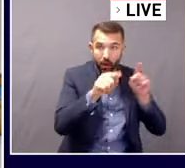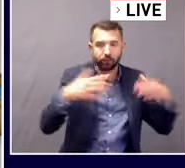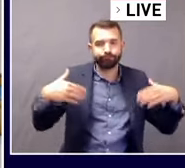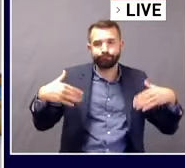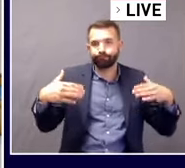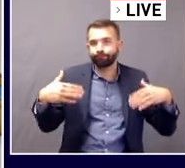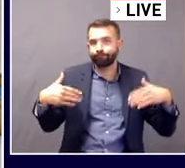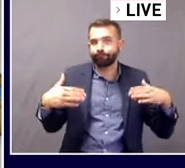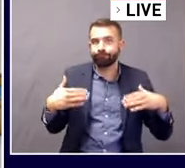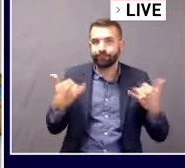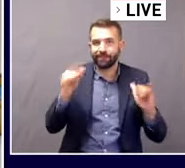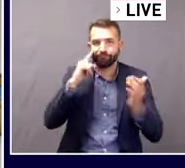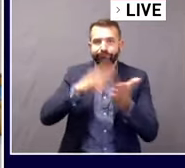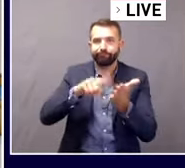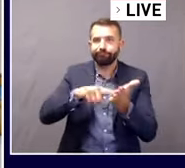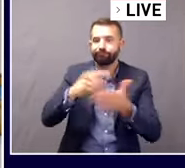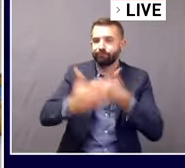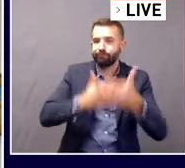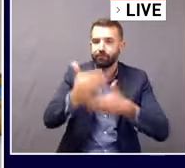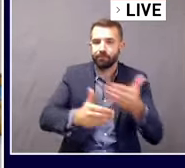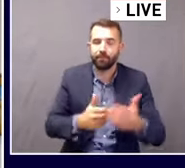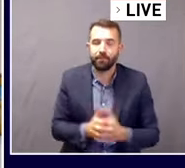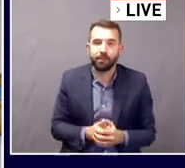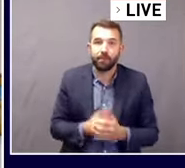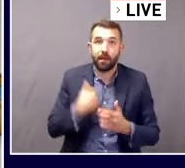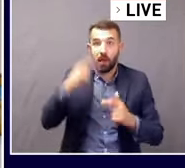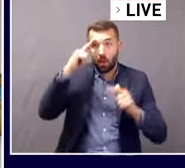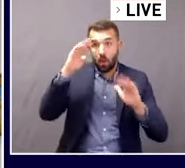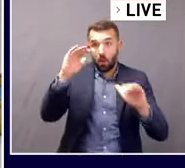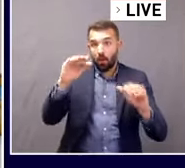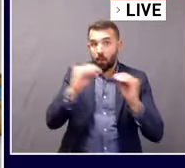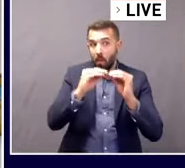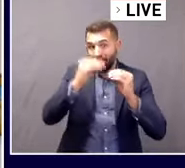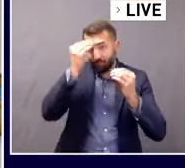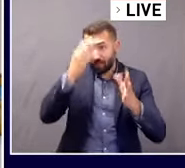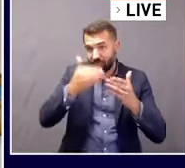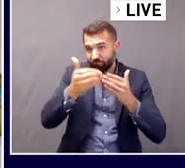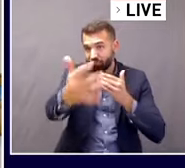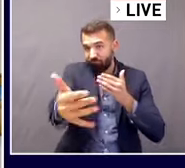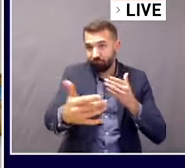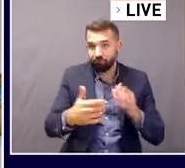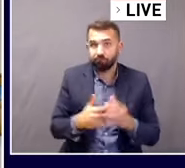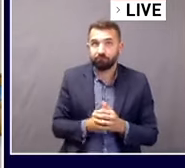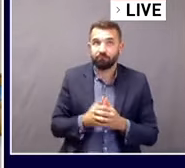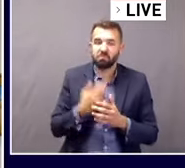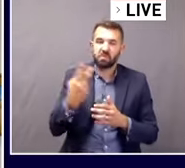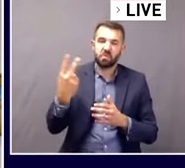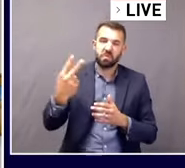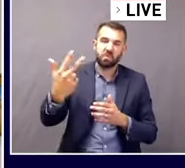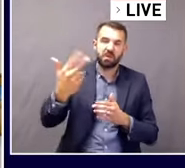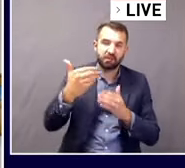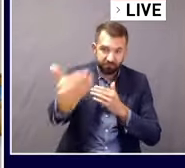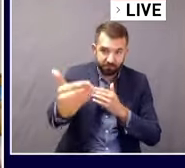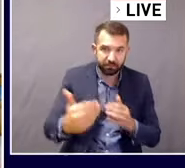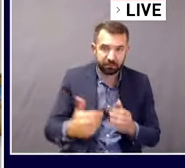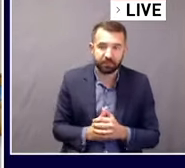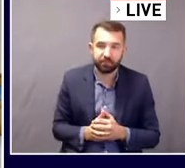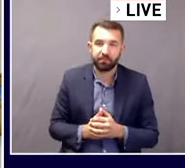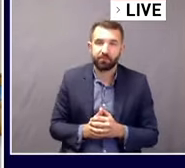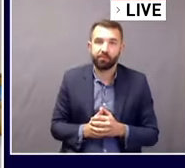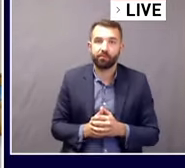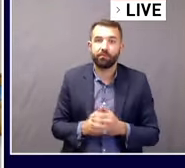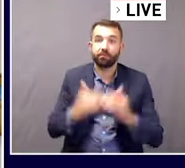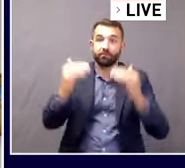that. Hopefully, we'll have better information and a better sense of that over the next coming day or two. As we